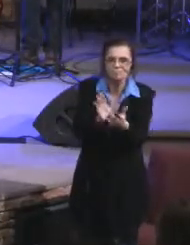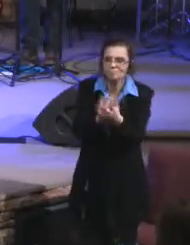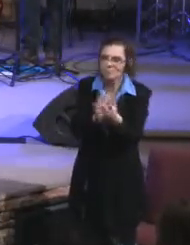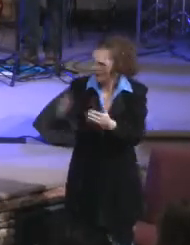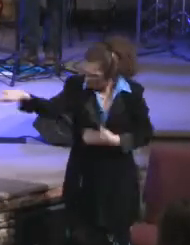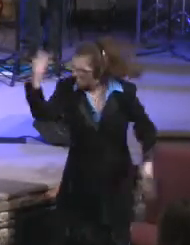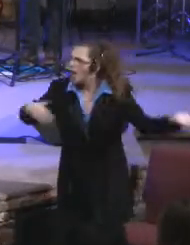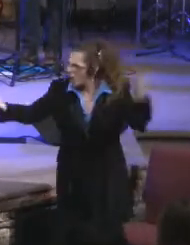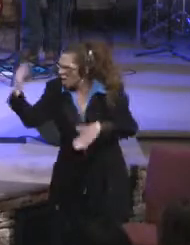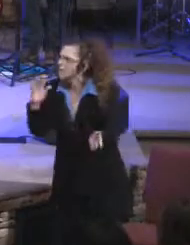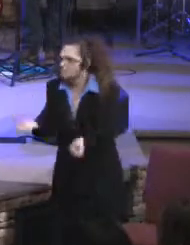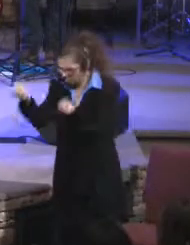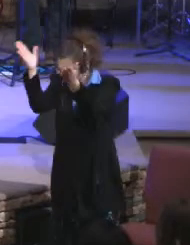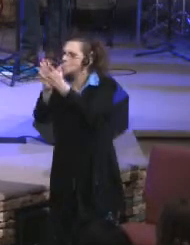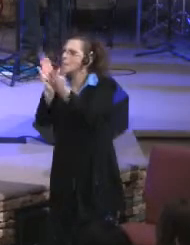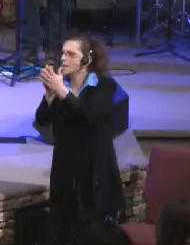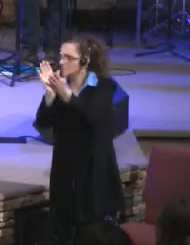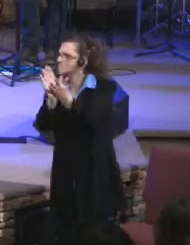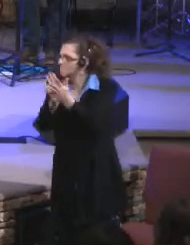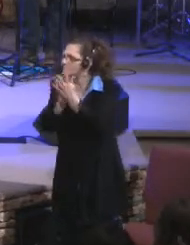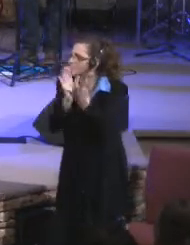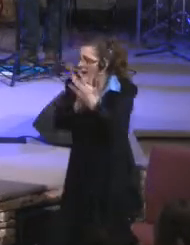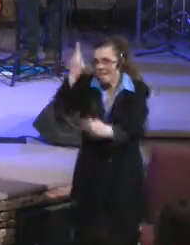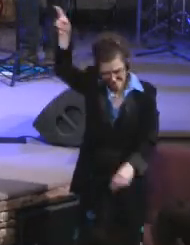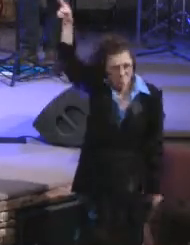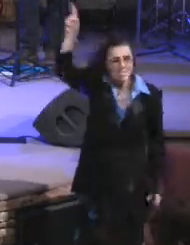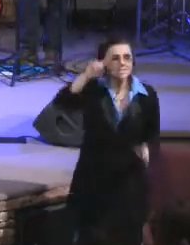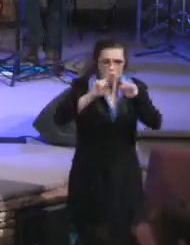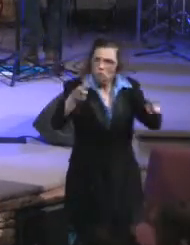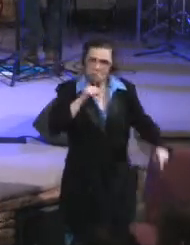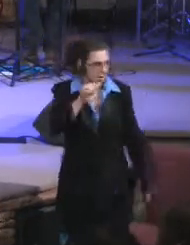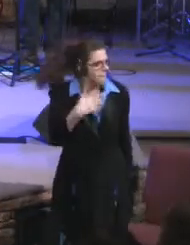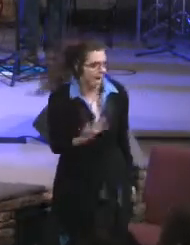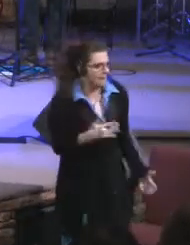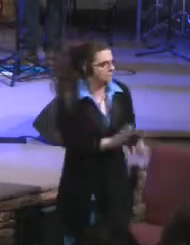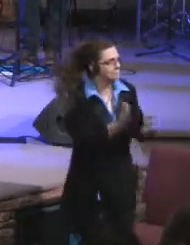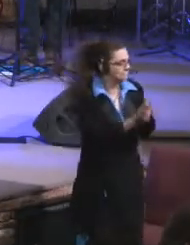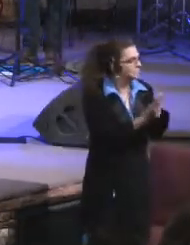Yeah, come on, give him a hand clap of praise. Listen, that's his orders, not mine.